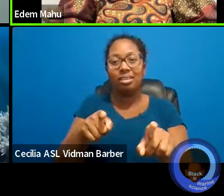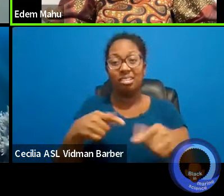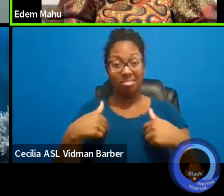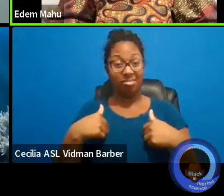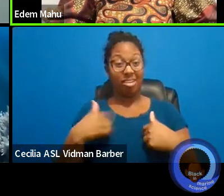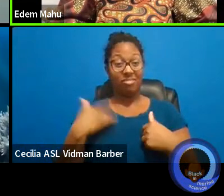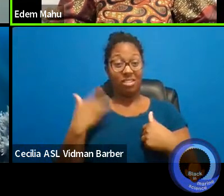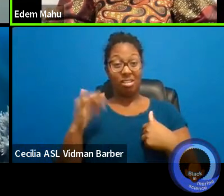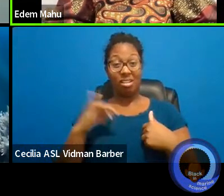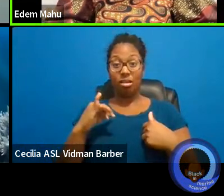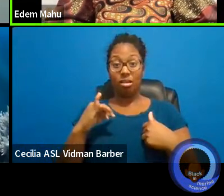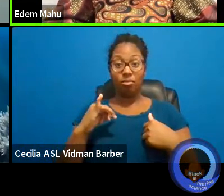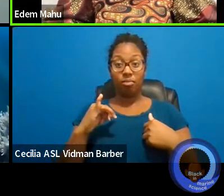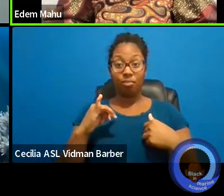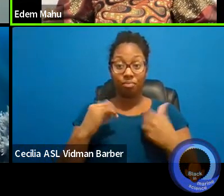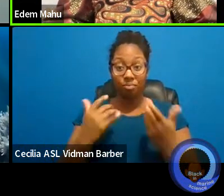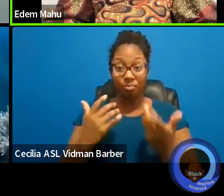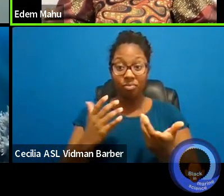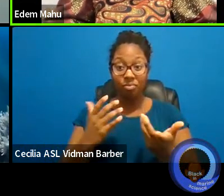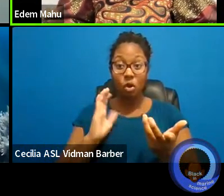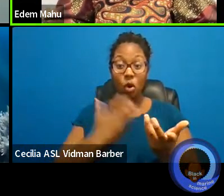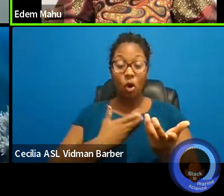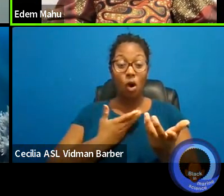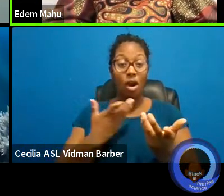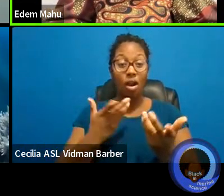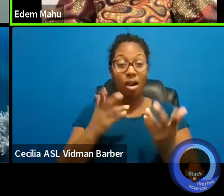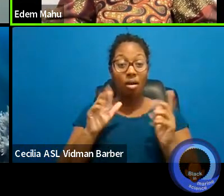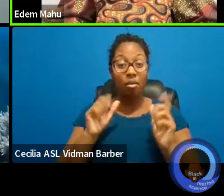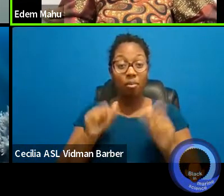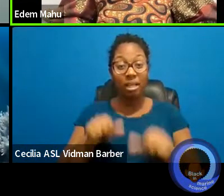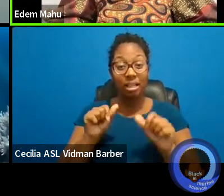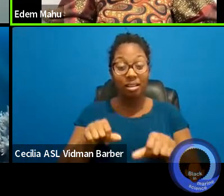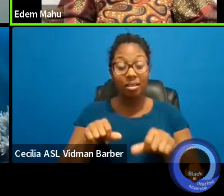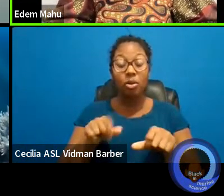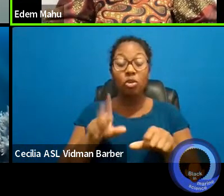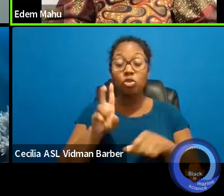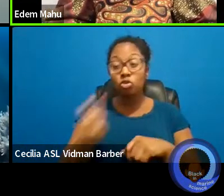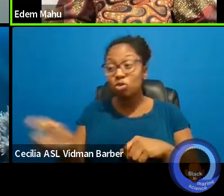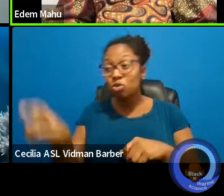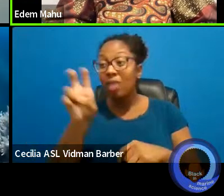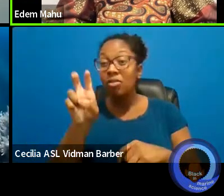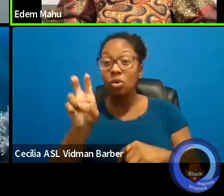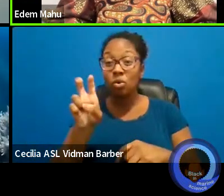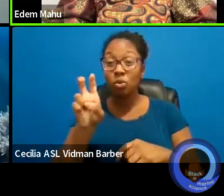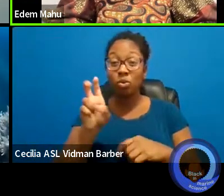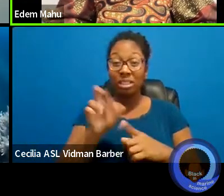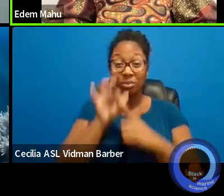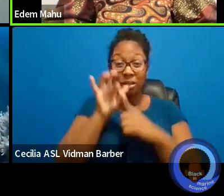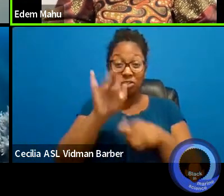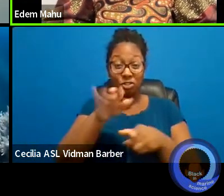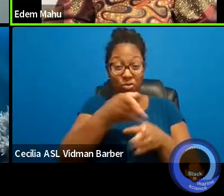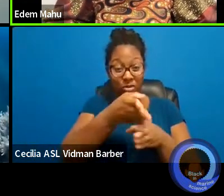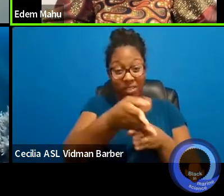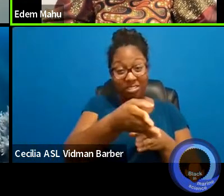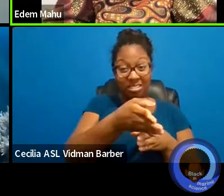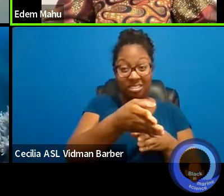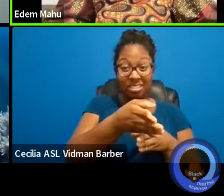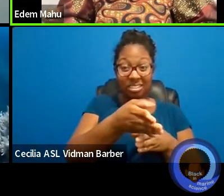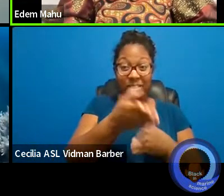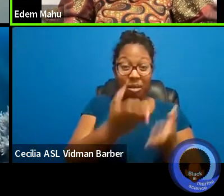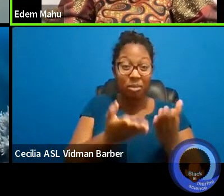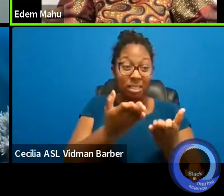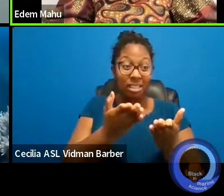your ability to travel outside as a marine scientist at a very young stage, maybe say after your first